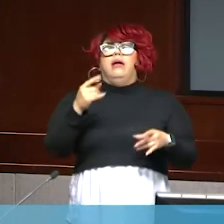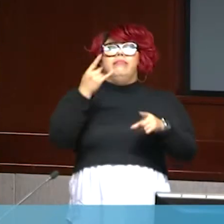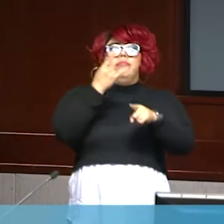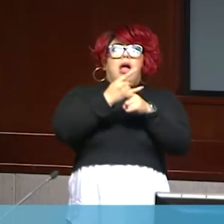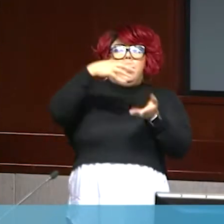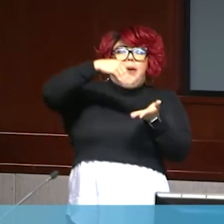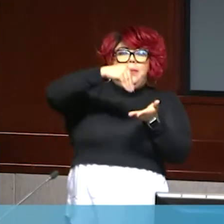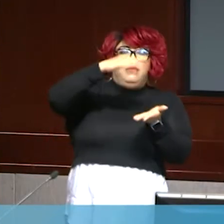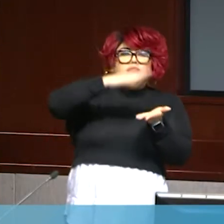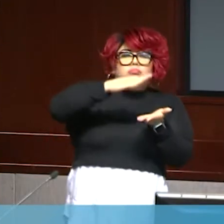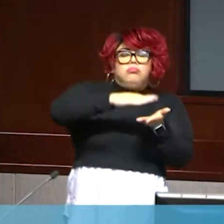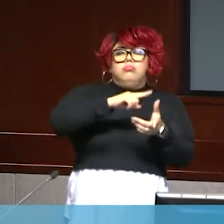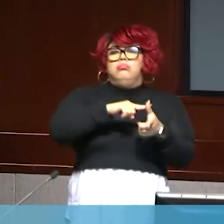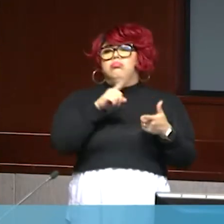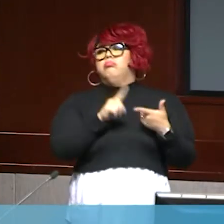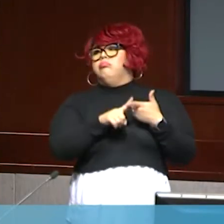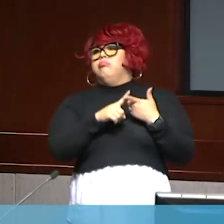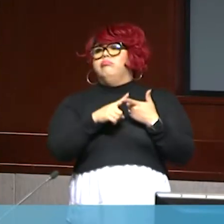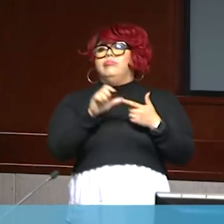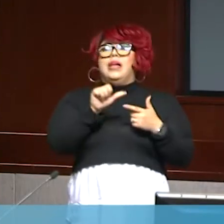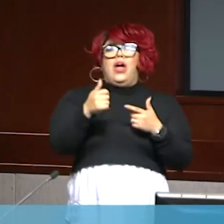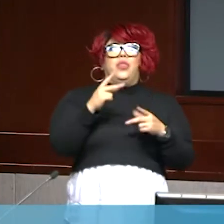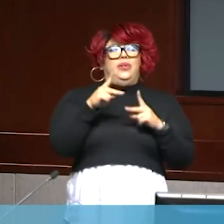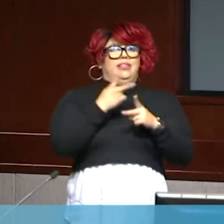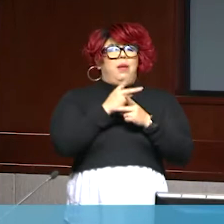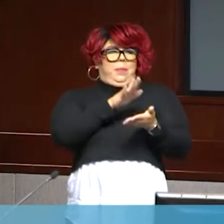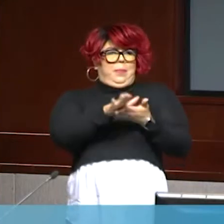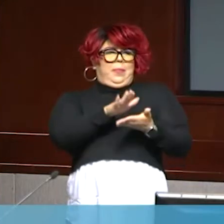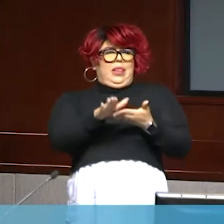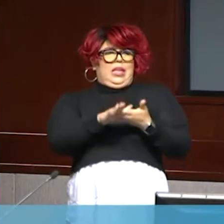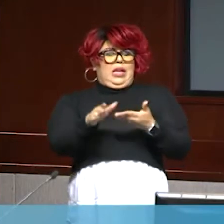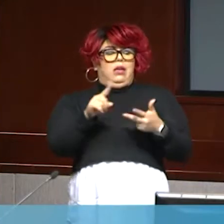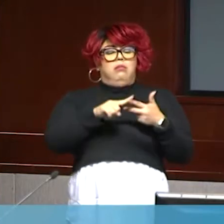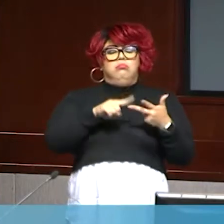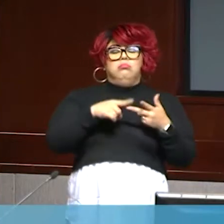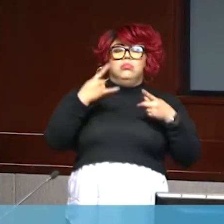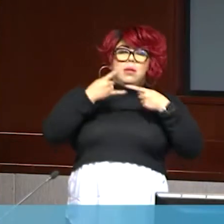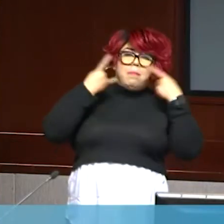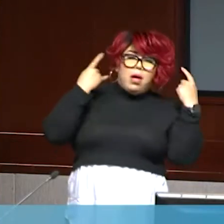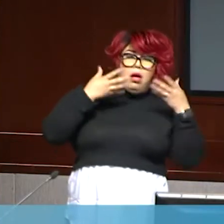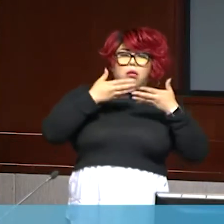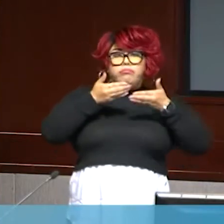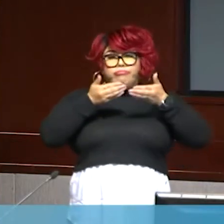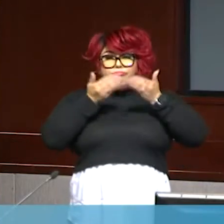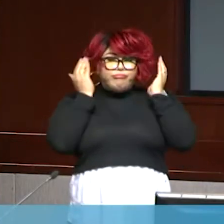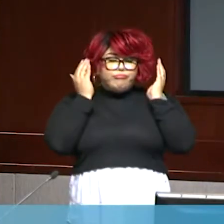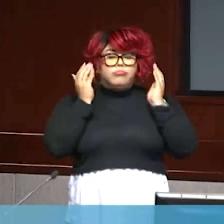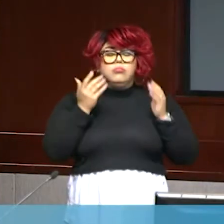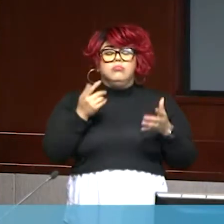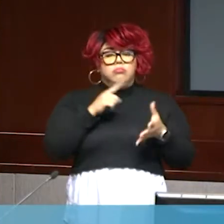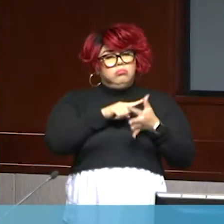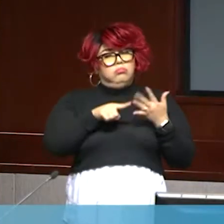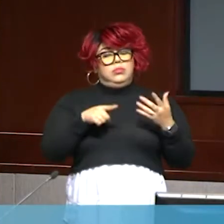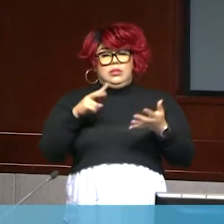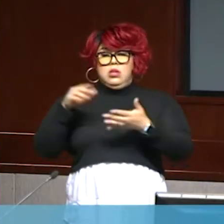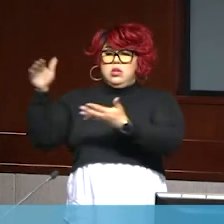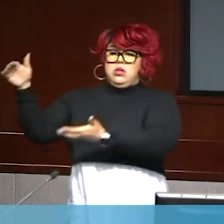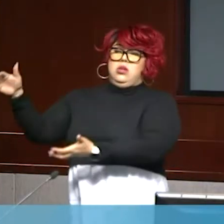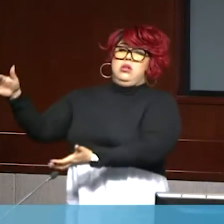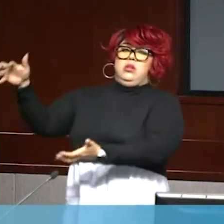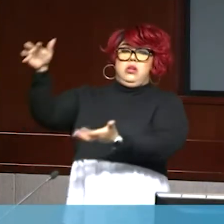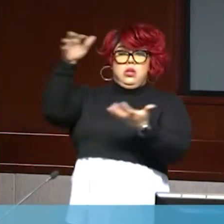sanitation, hand sanitizers, other sanitation equipment, masks, et cetera, where we would be